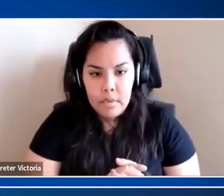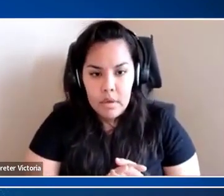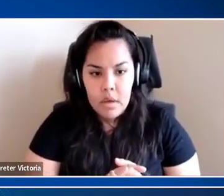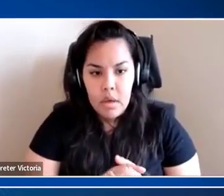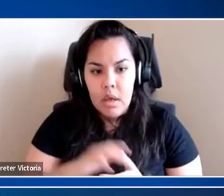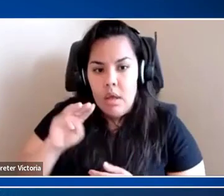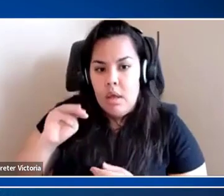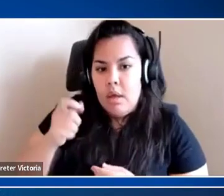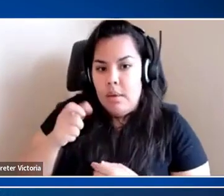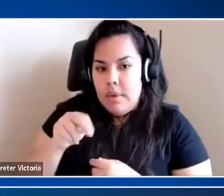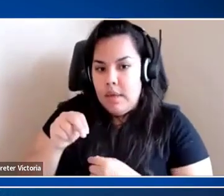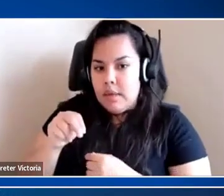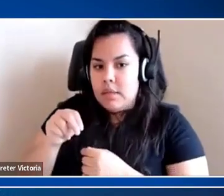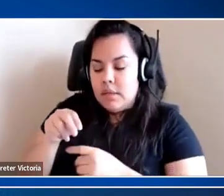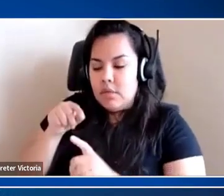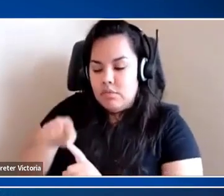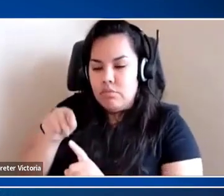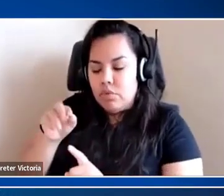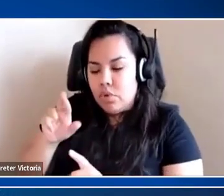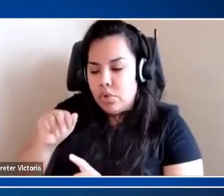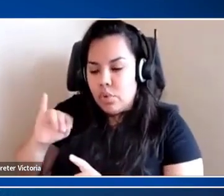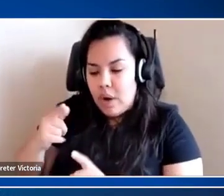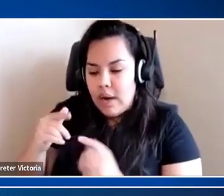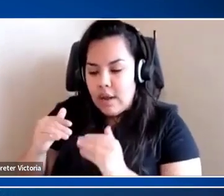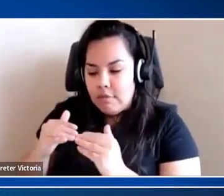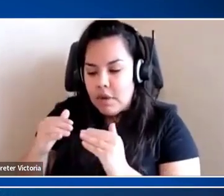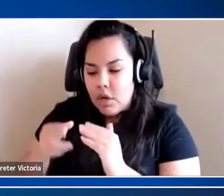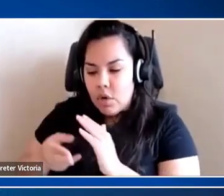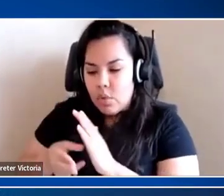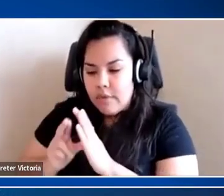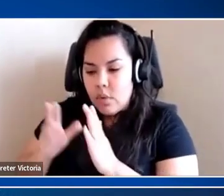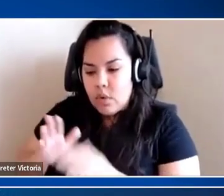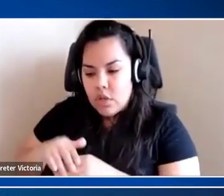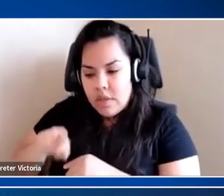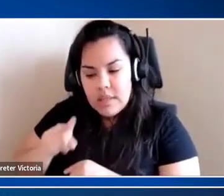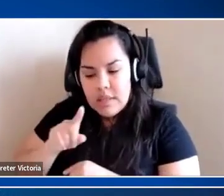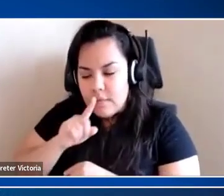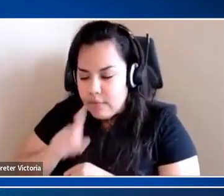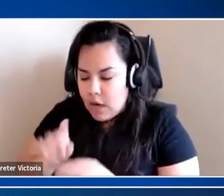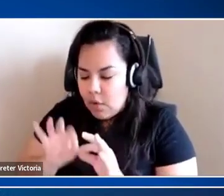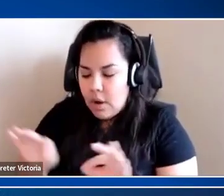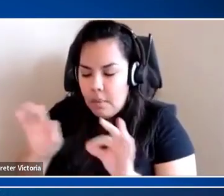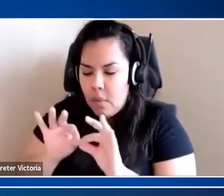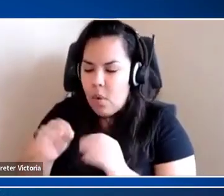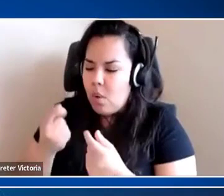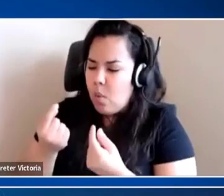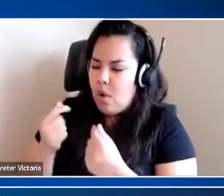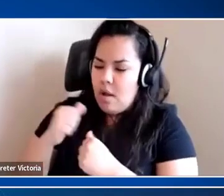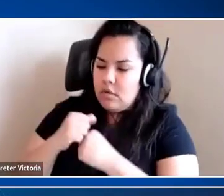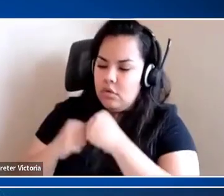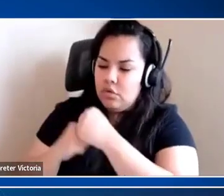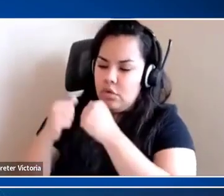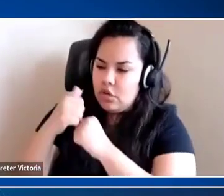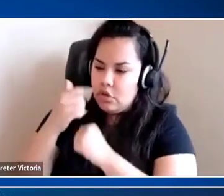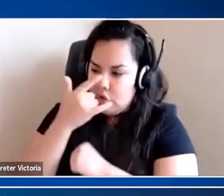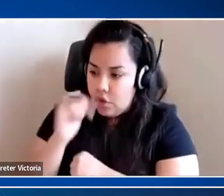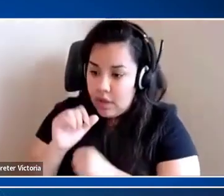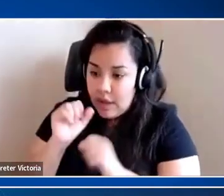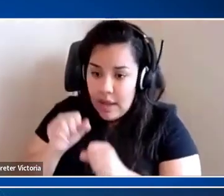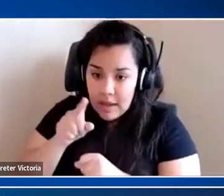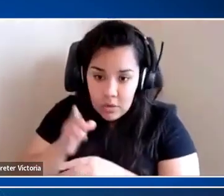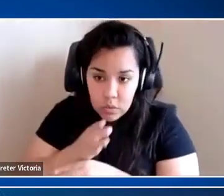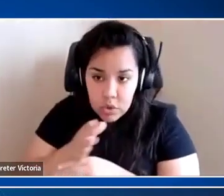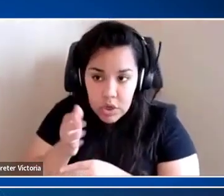Rating of peer reviewers on this is super important. How will this be structured? And can you share any information at this point in